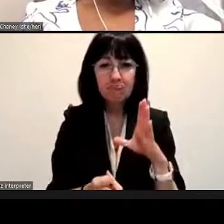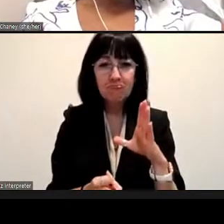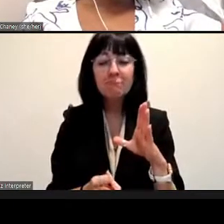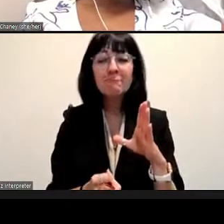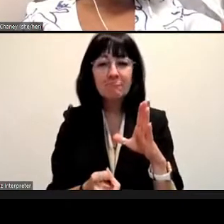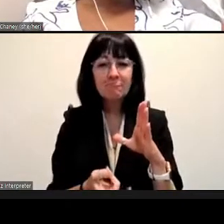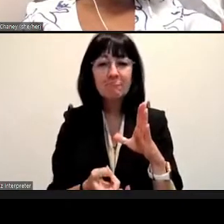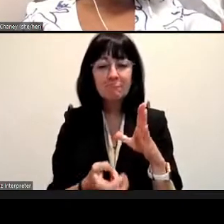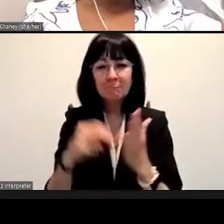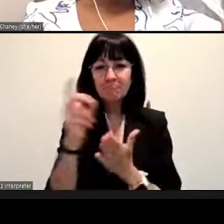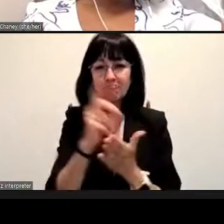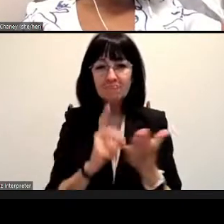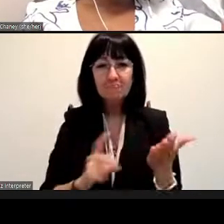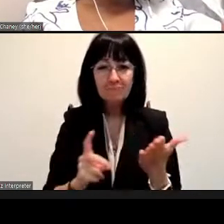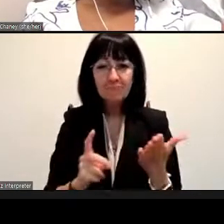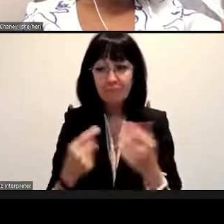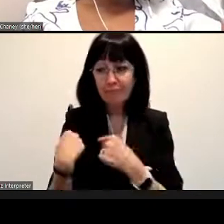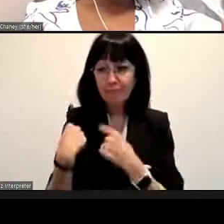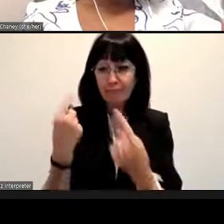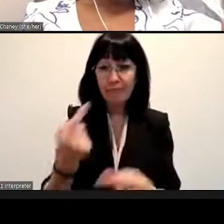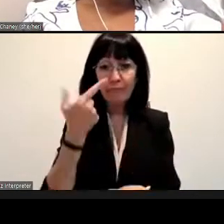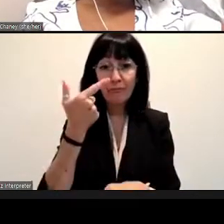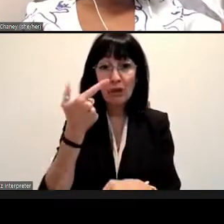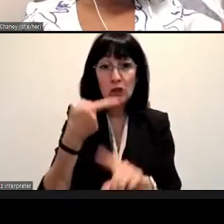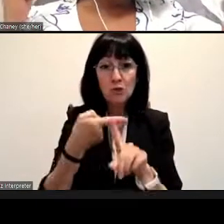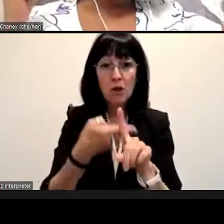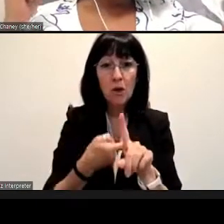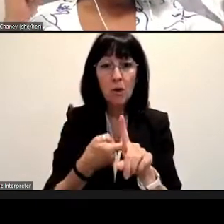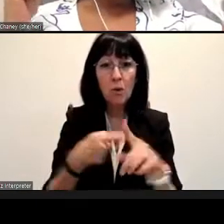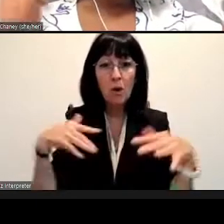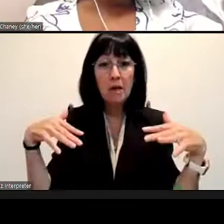months. So I'm feeling very like, I